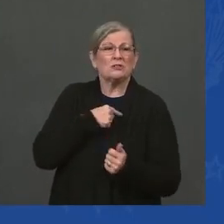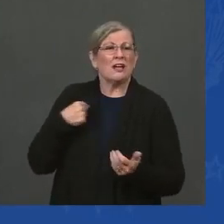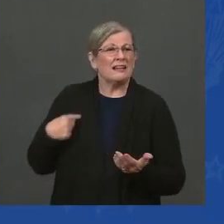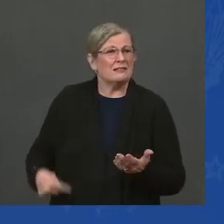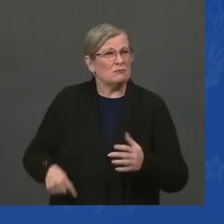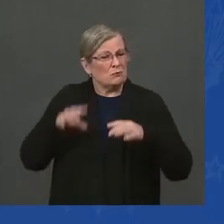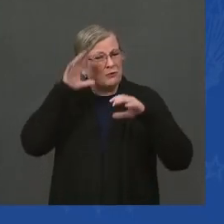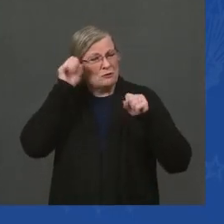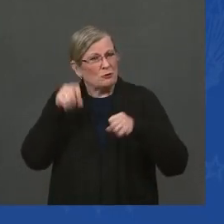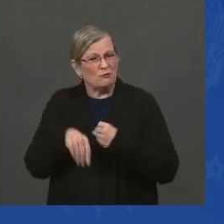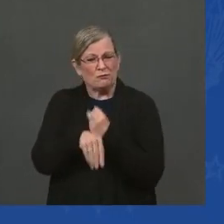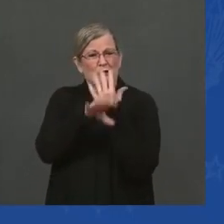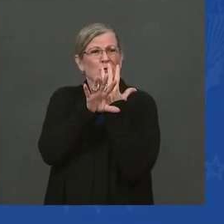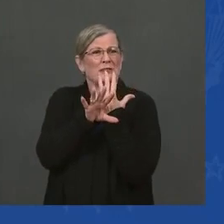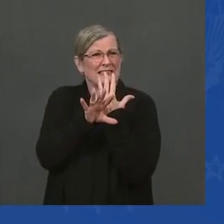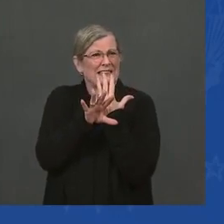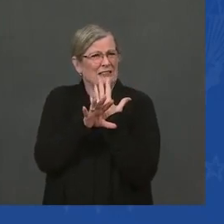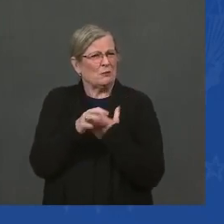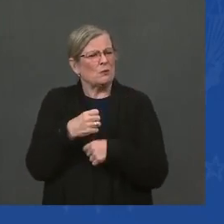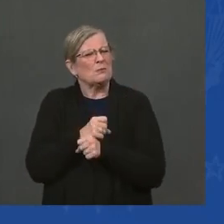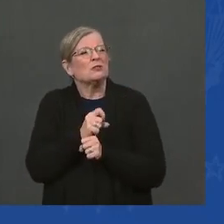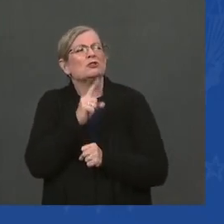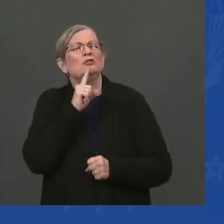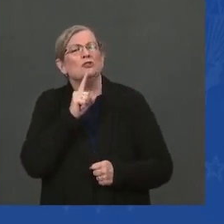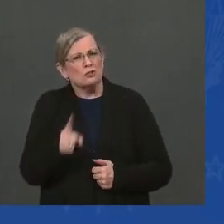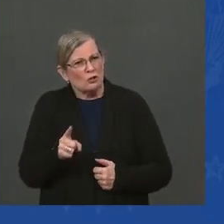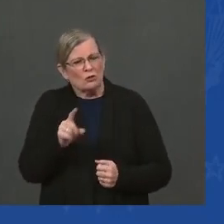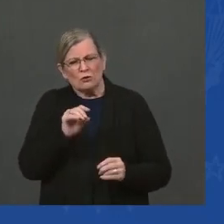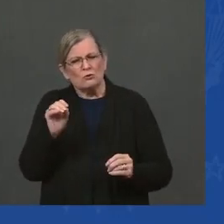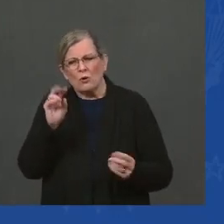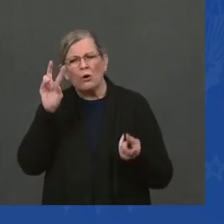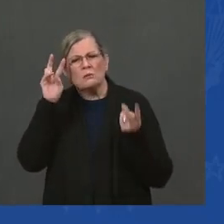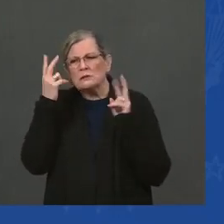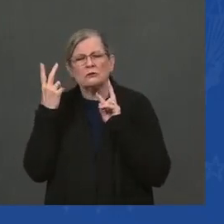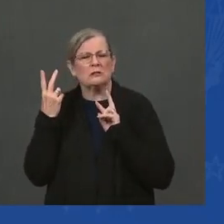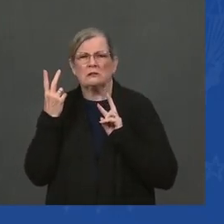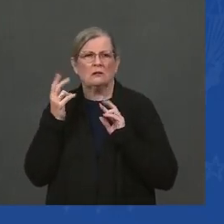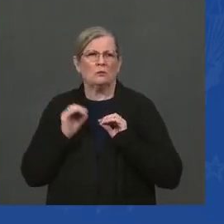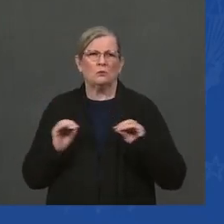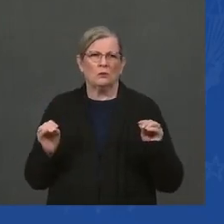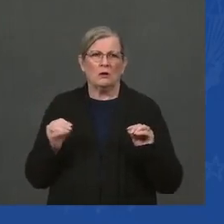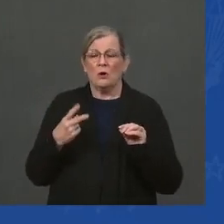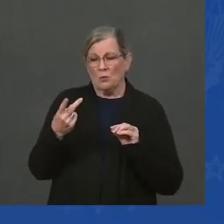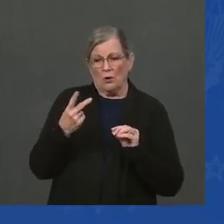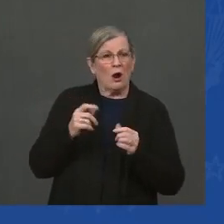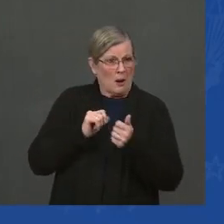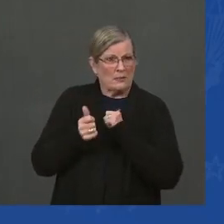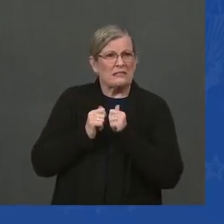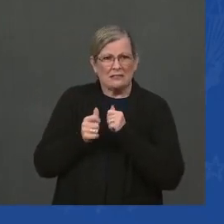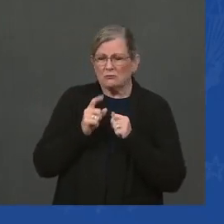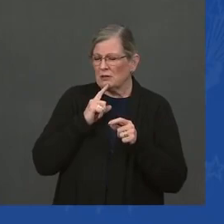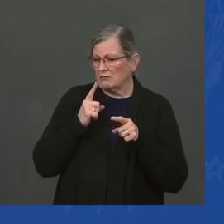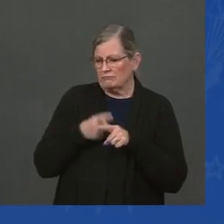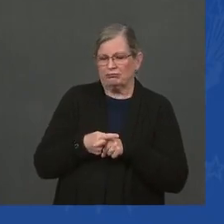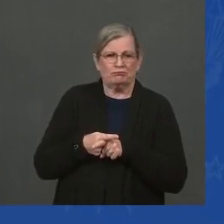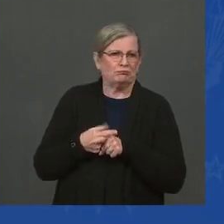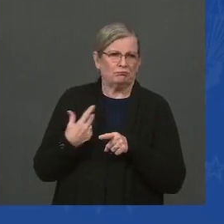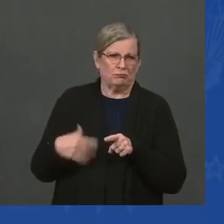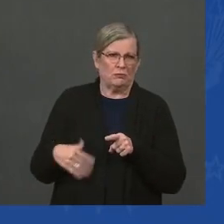make sure there's no misunderstanding. It's competition, not conflict, and so there's